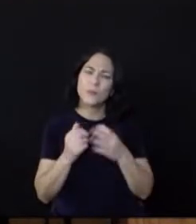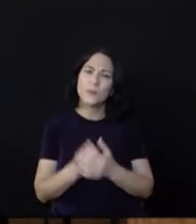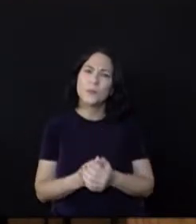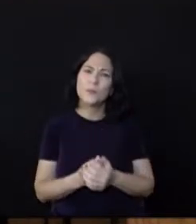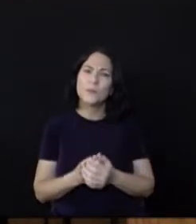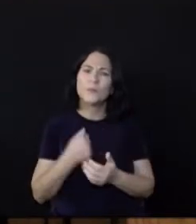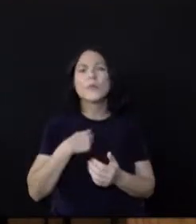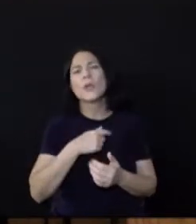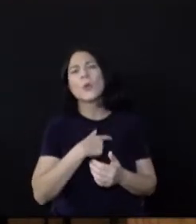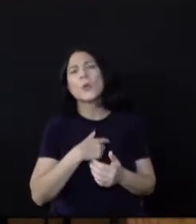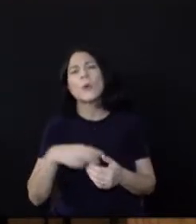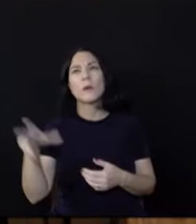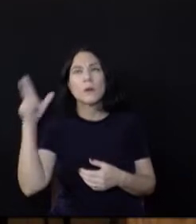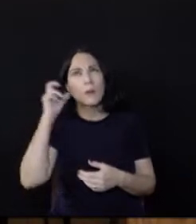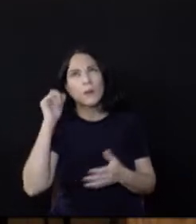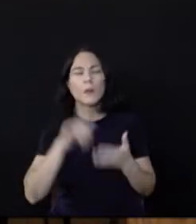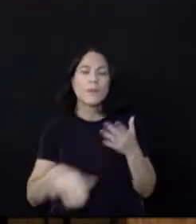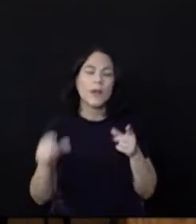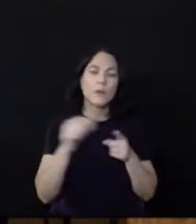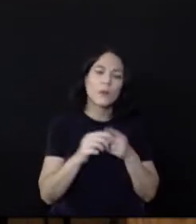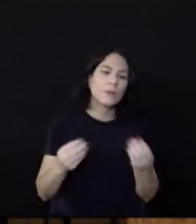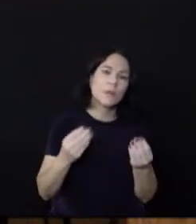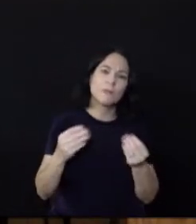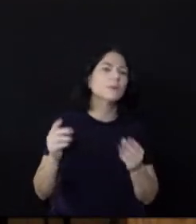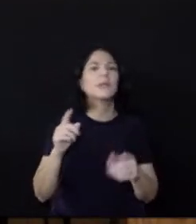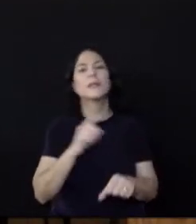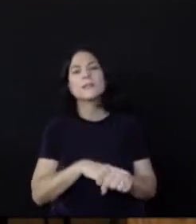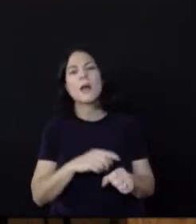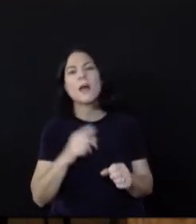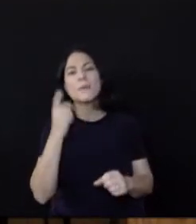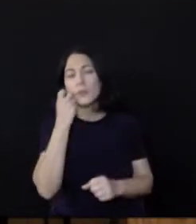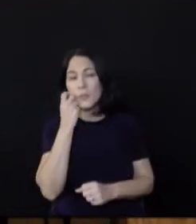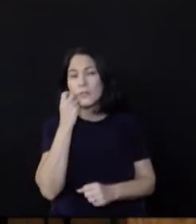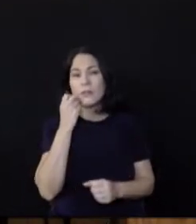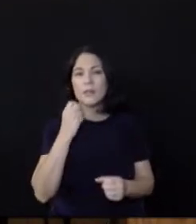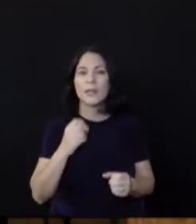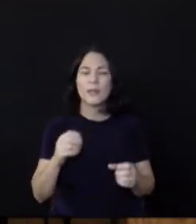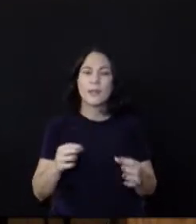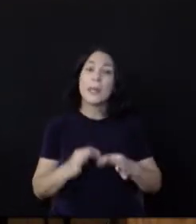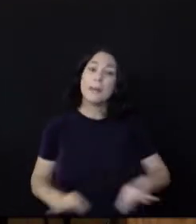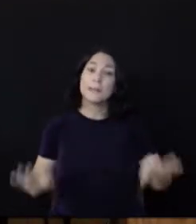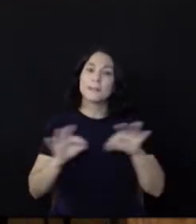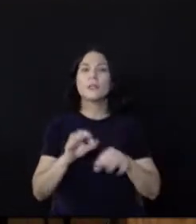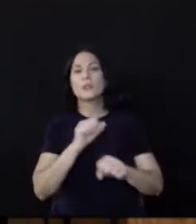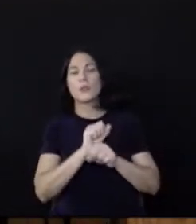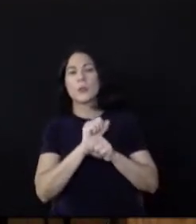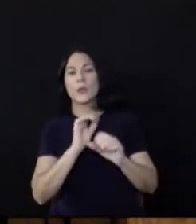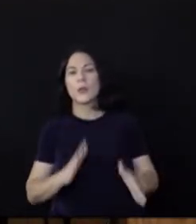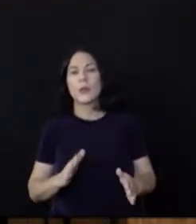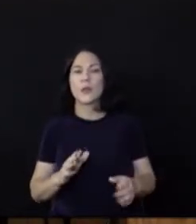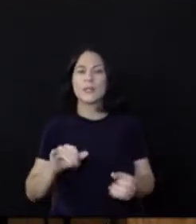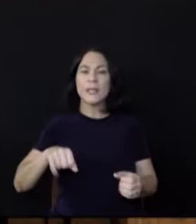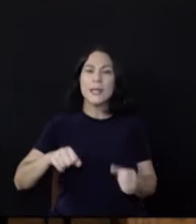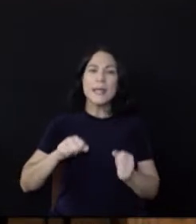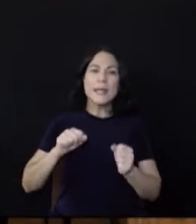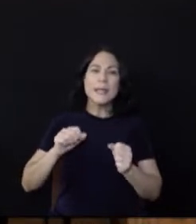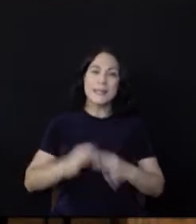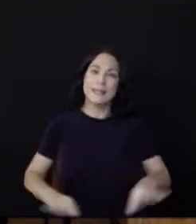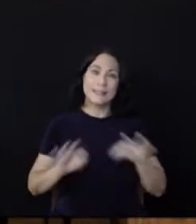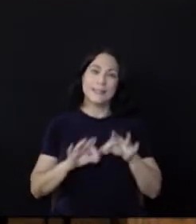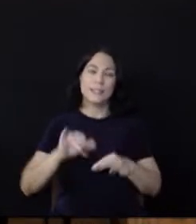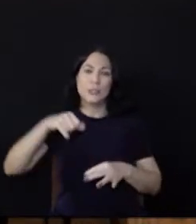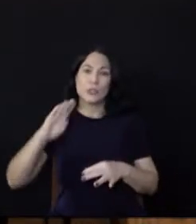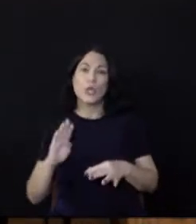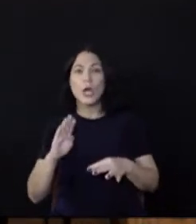You know, we've heard that word so many times over these past 2 months, haven't we? Talking about essential workers, essential jobs. Maybe the